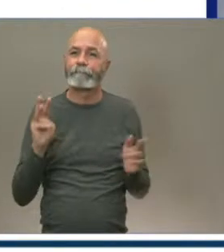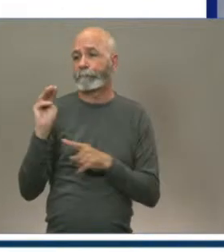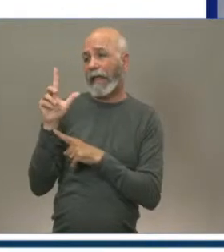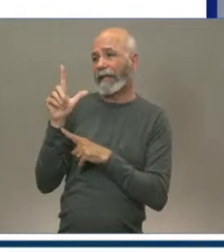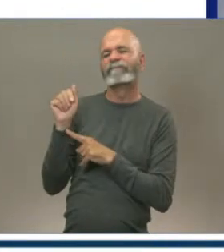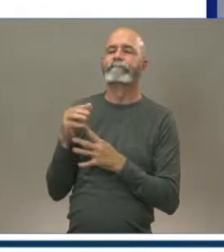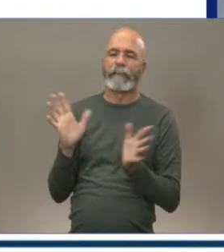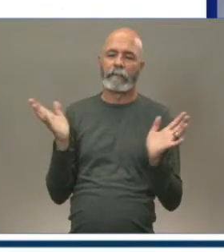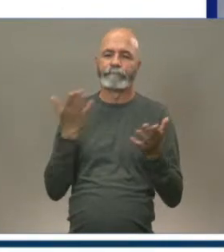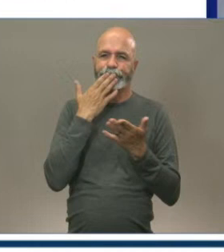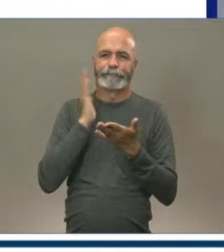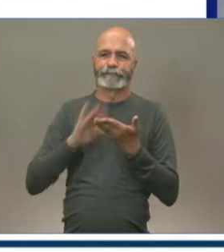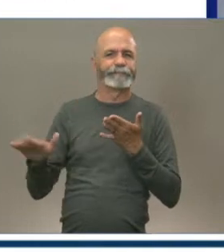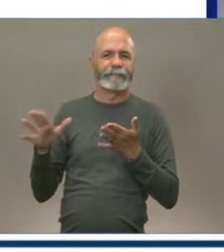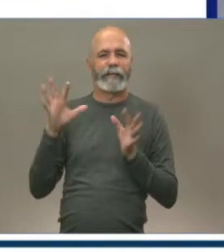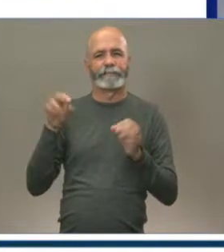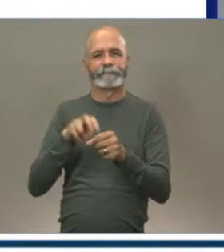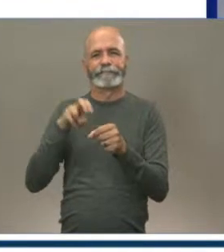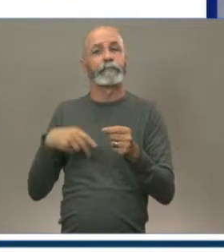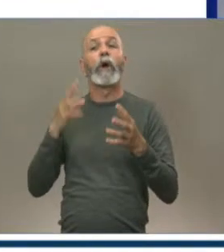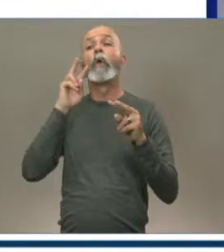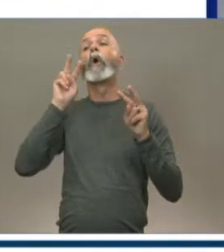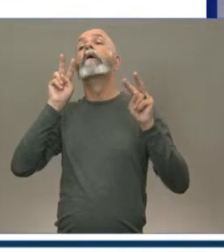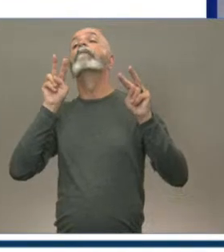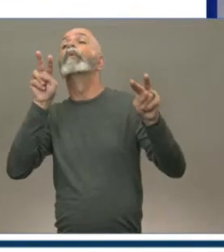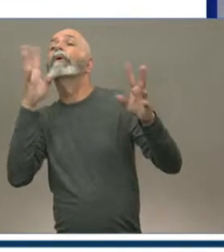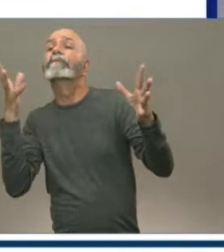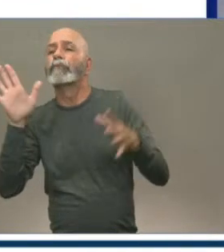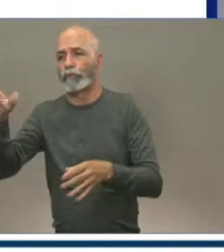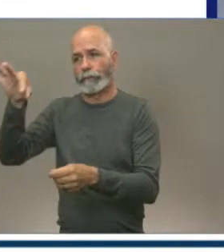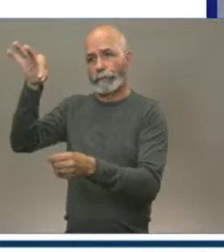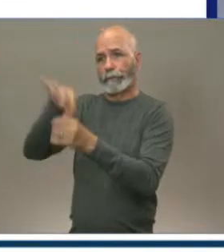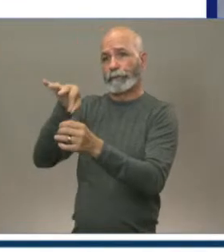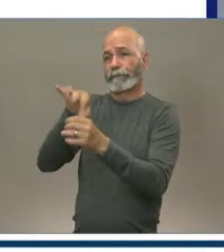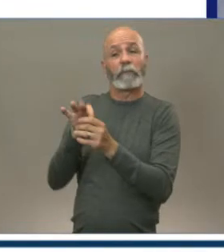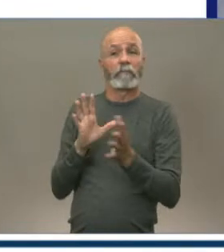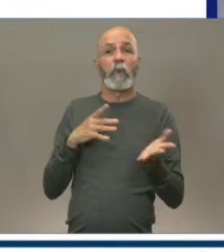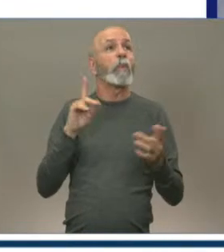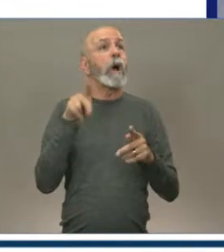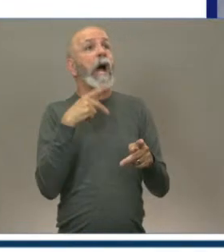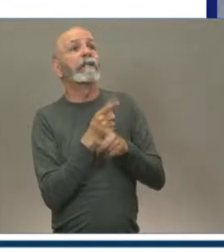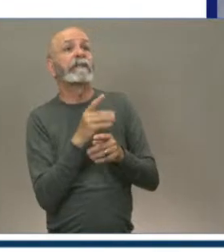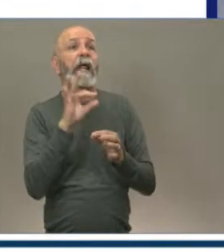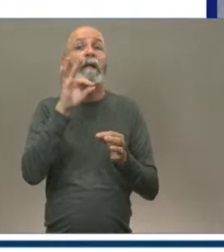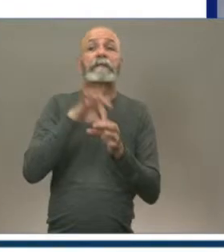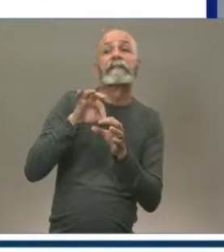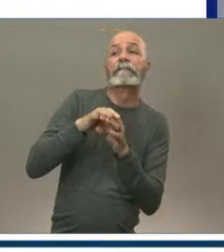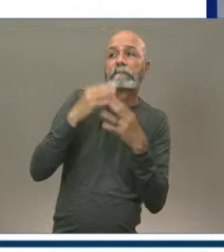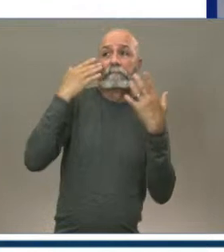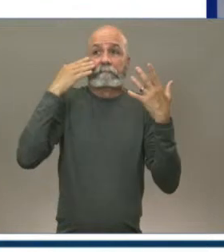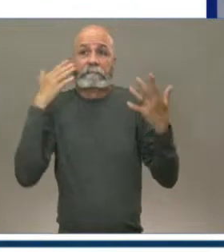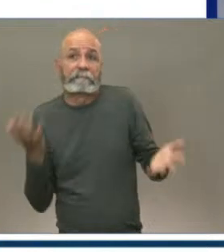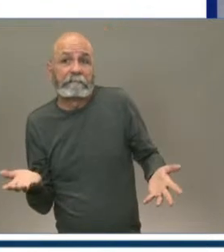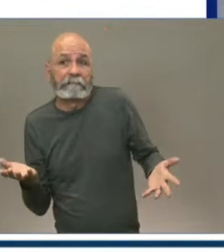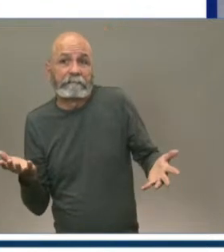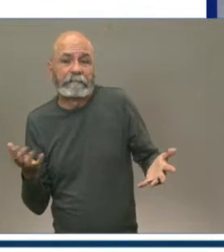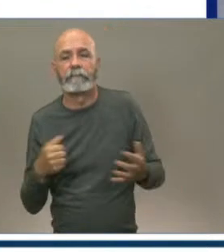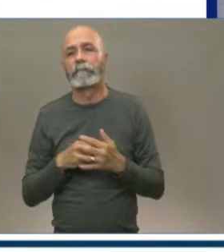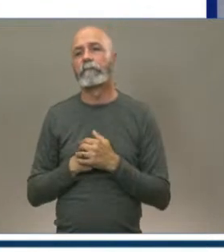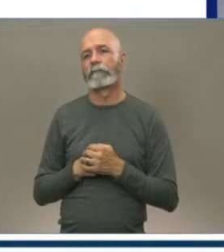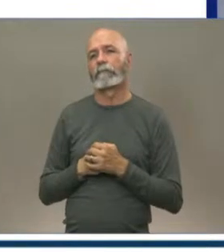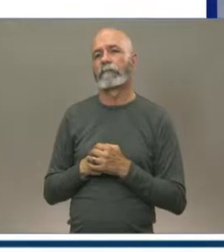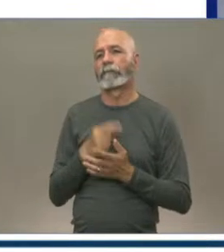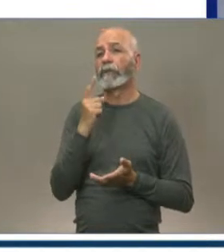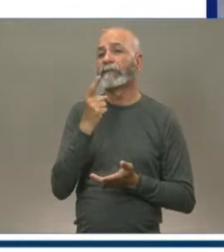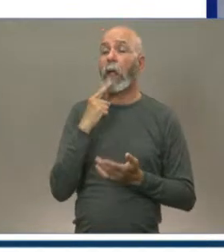forward to me calling an election. And I said I couldn't guarantee when that election call would be. Subsequently, she mentioned in